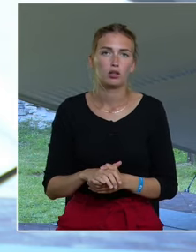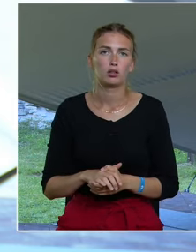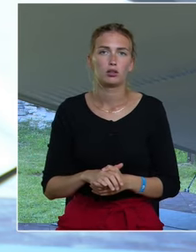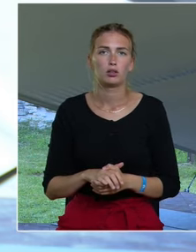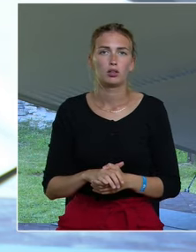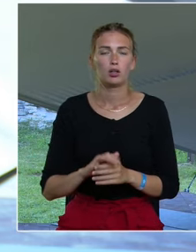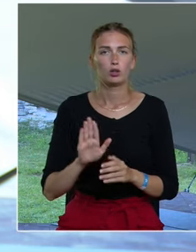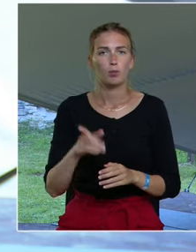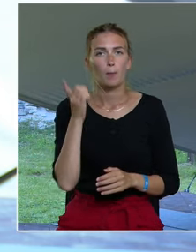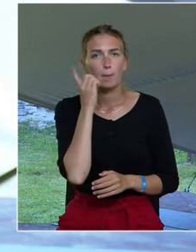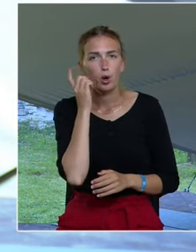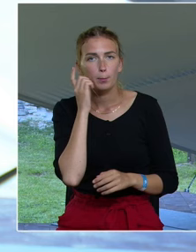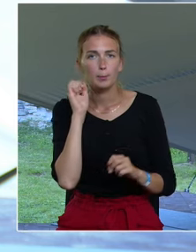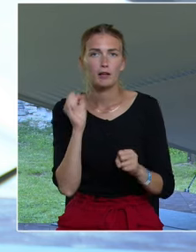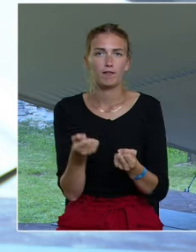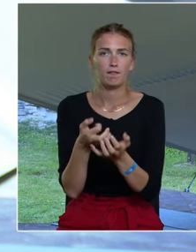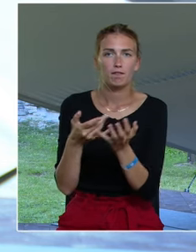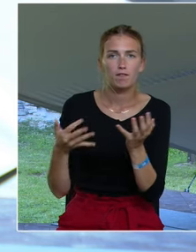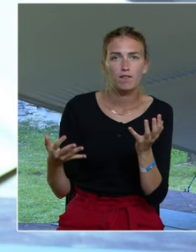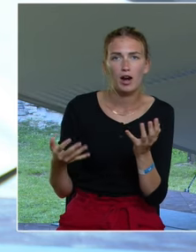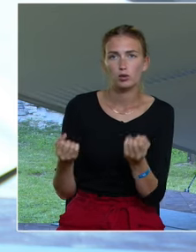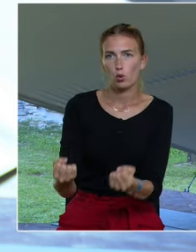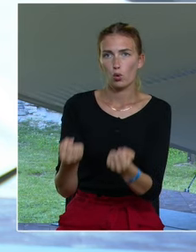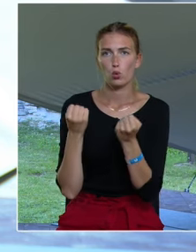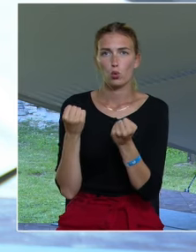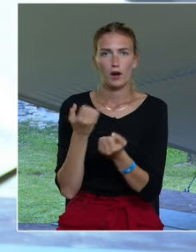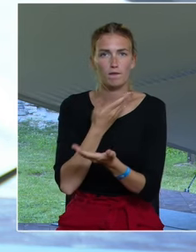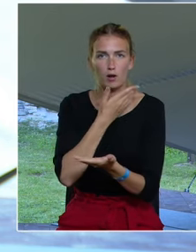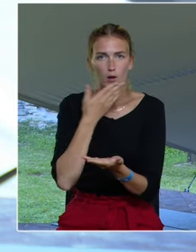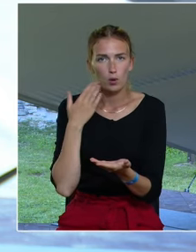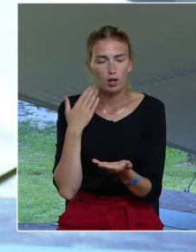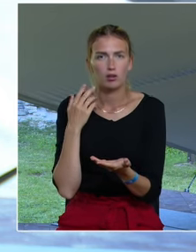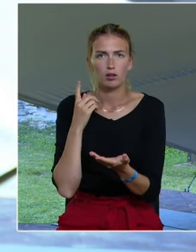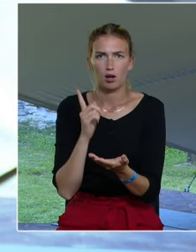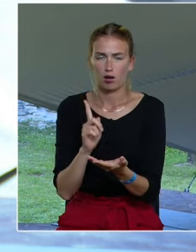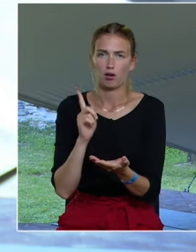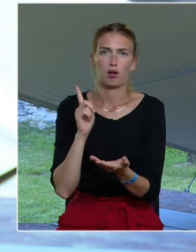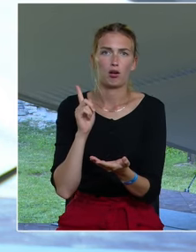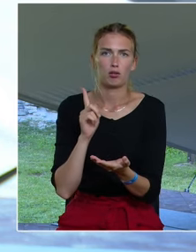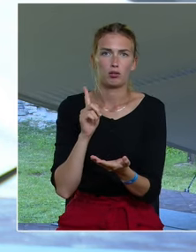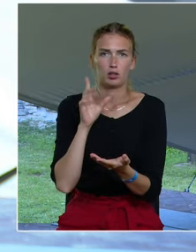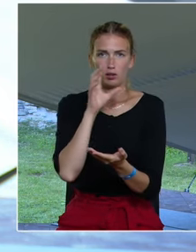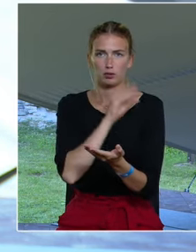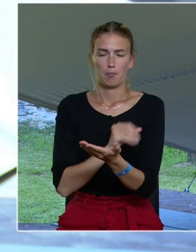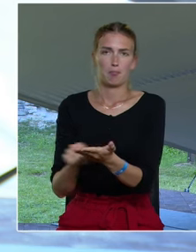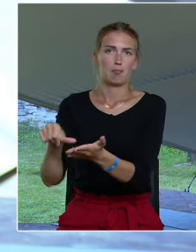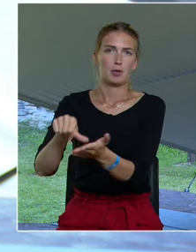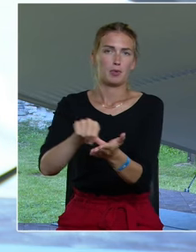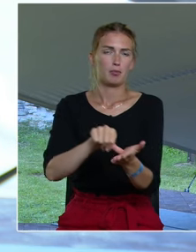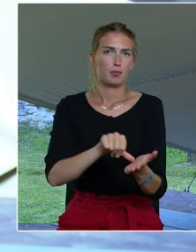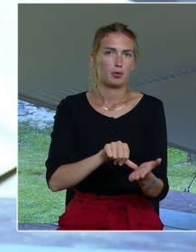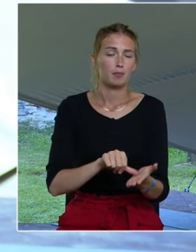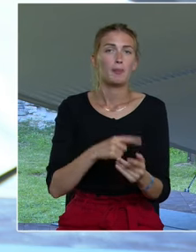your phone or your device is not the strongest, and being able to sort of up the fidelity. That